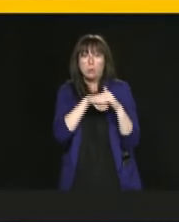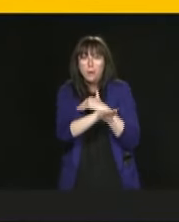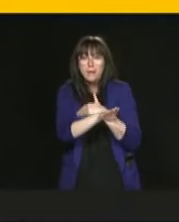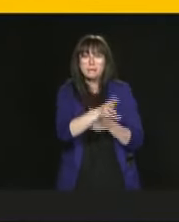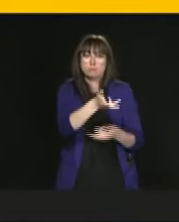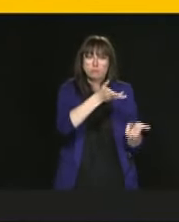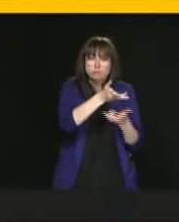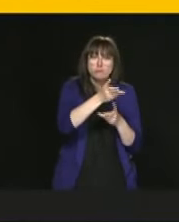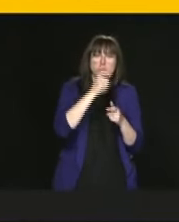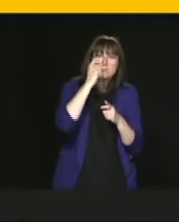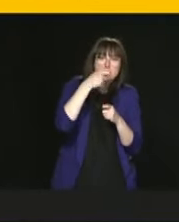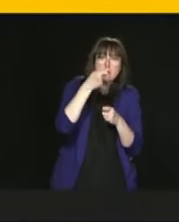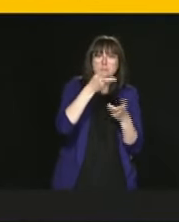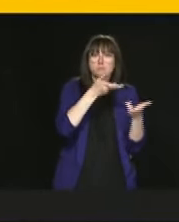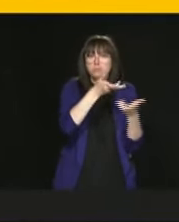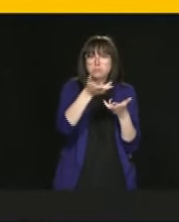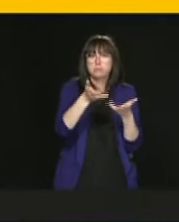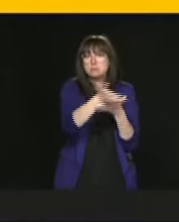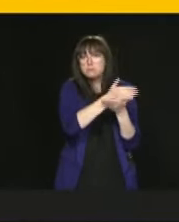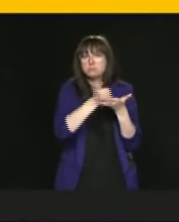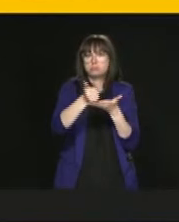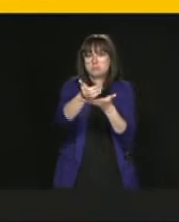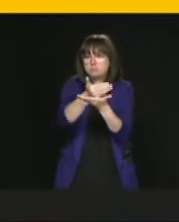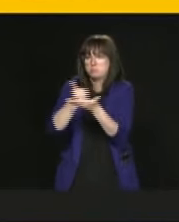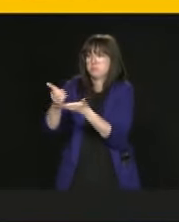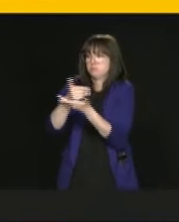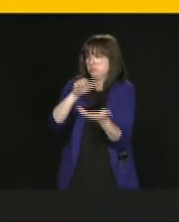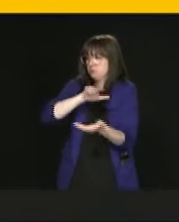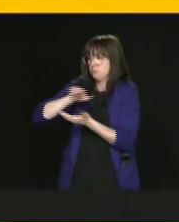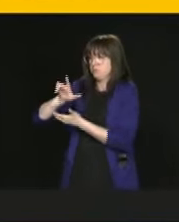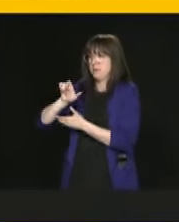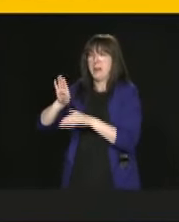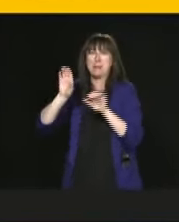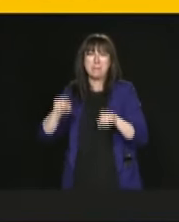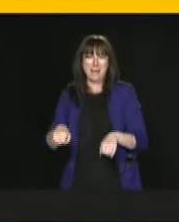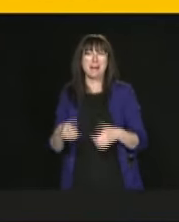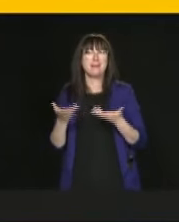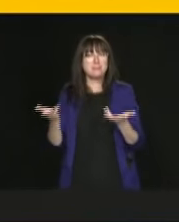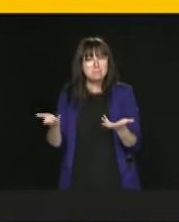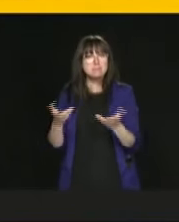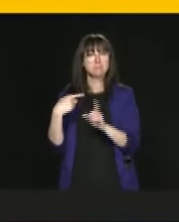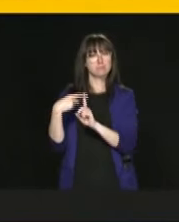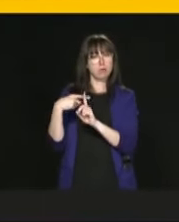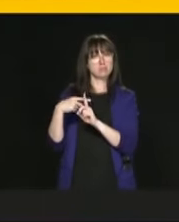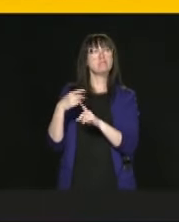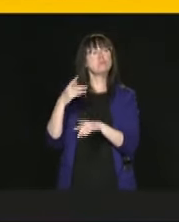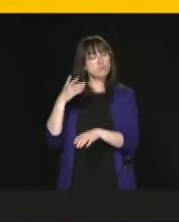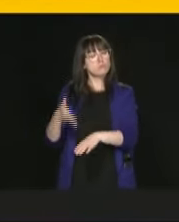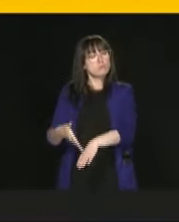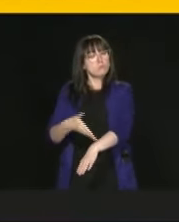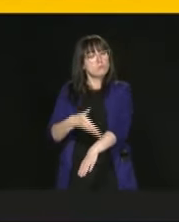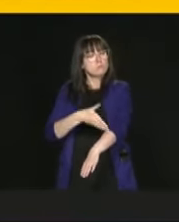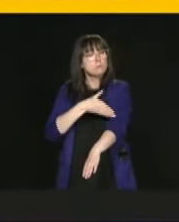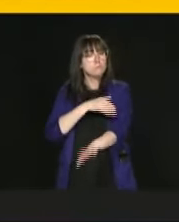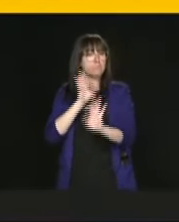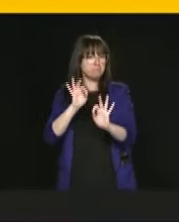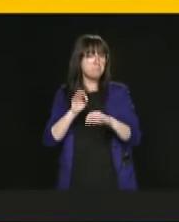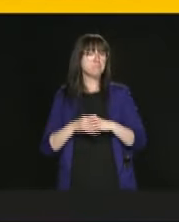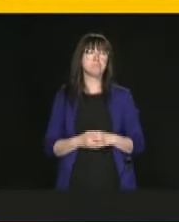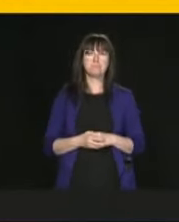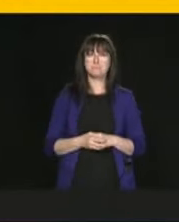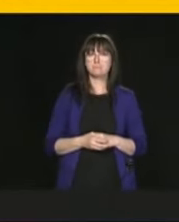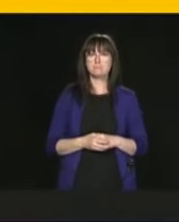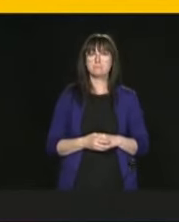that we're seeing on the ground that they obviously is getting better and better. Thank you. I'll see you follow up. Okay. We're